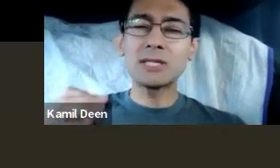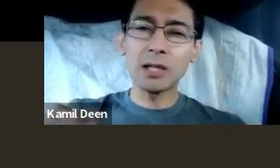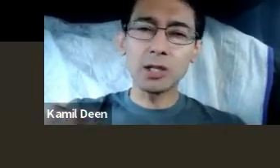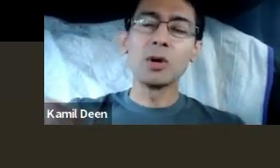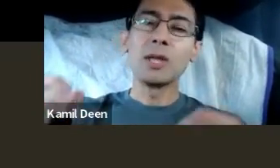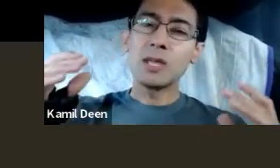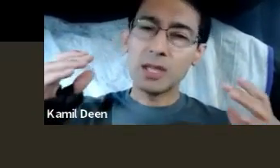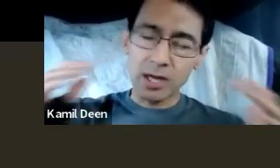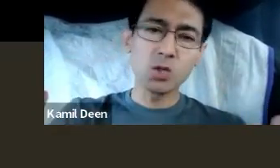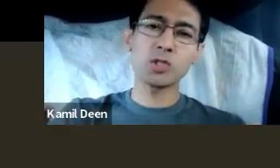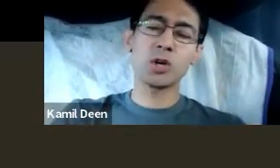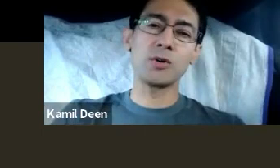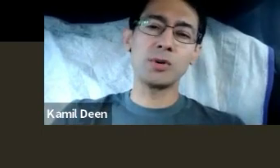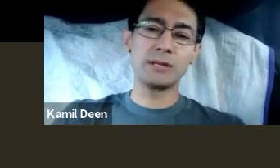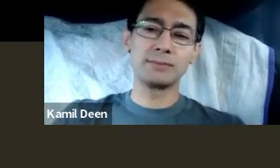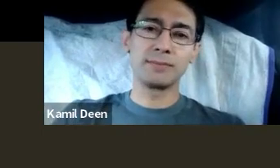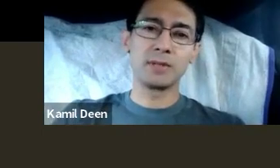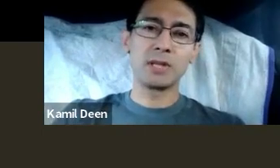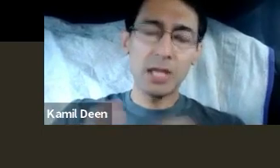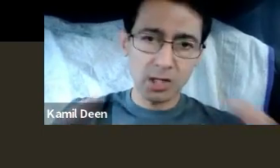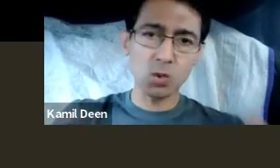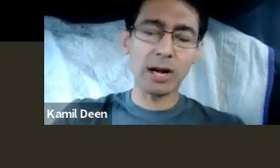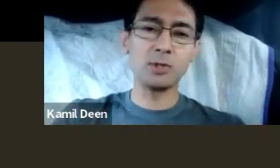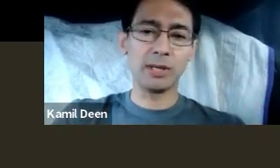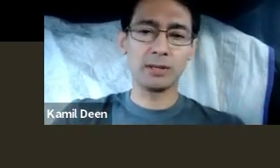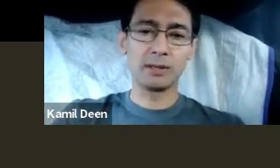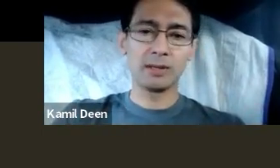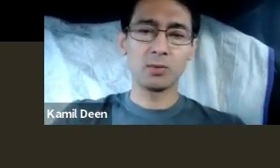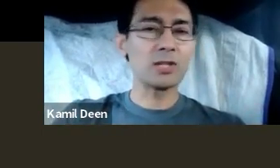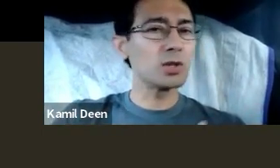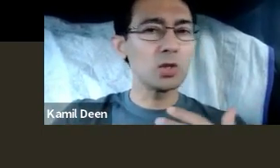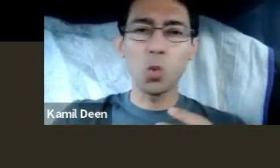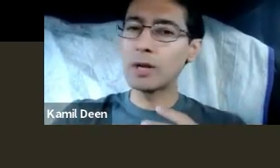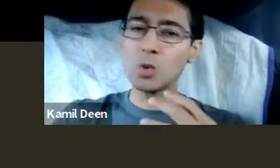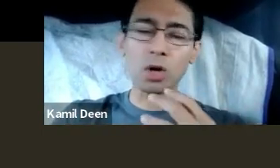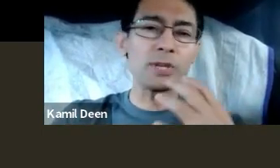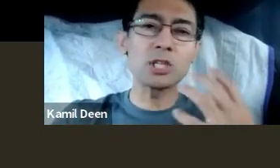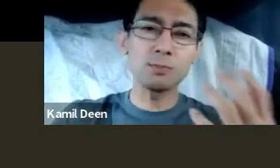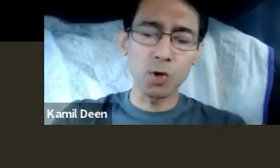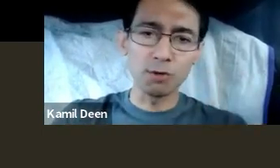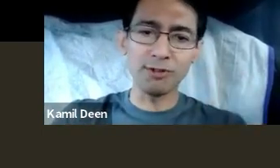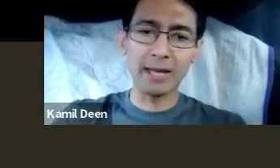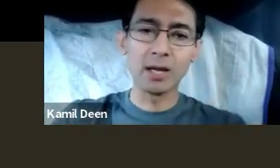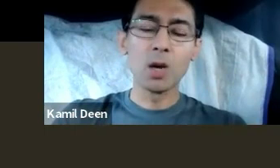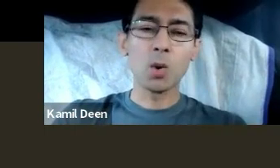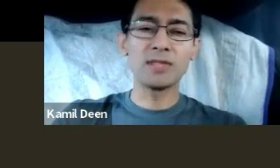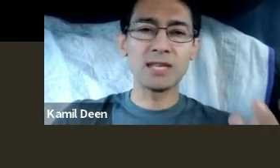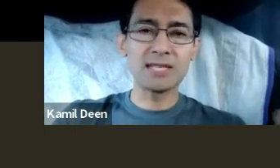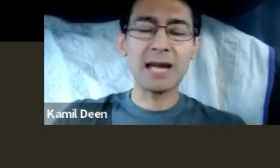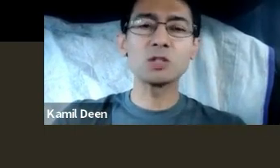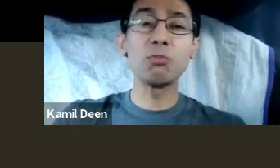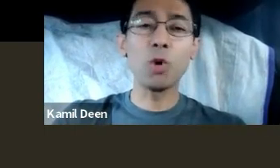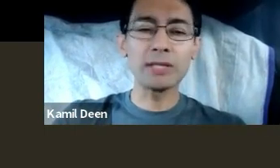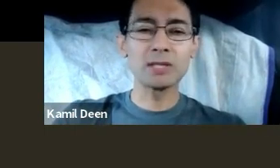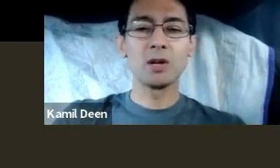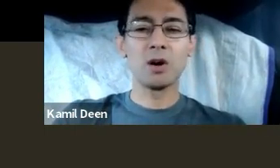writer to just tell you, here's what you're going to read. Here's what I'm doing, right? So you want to be spoon-fed what